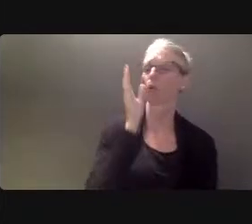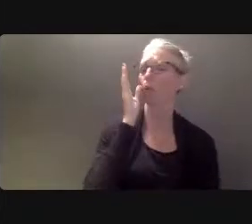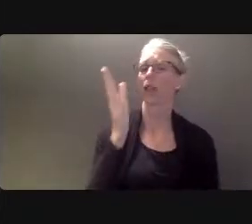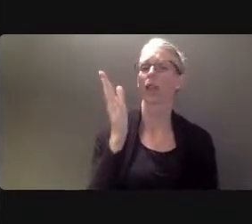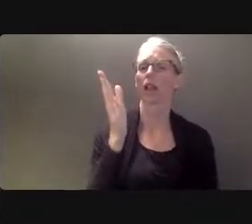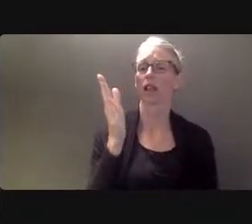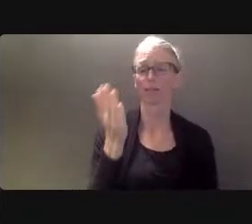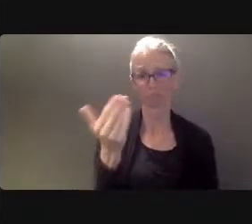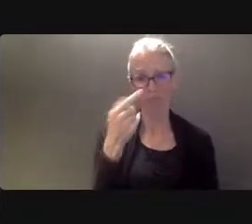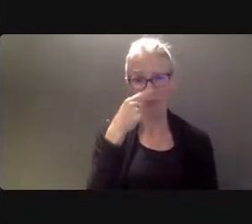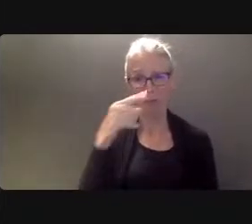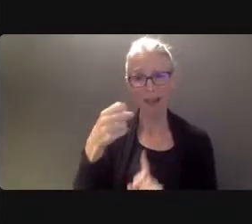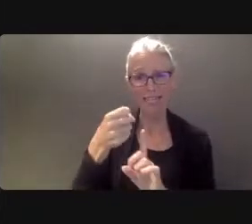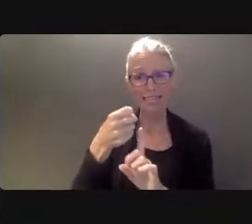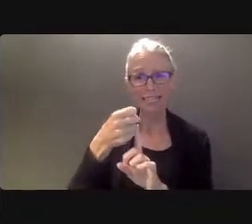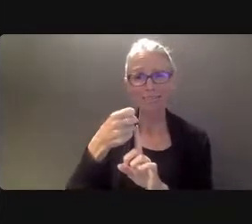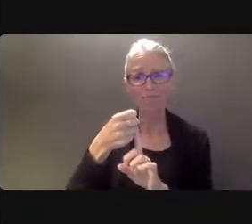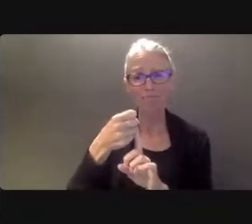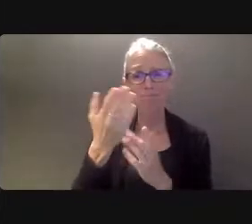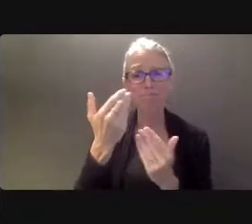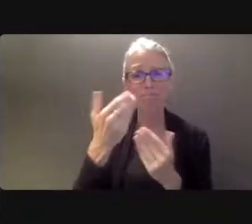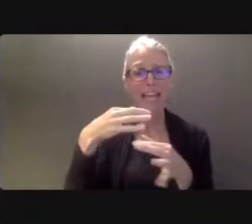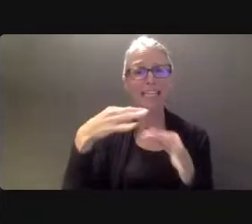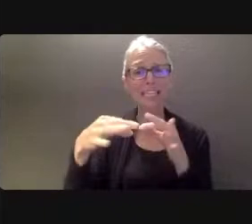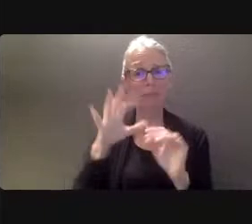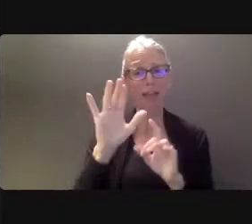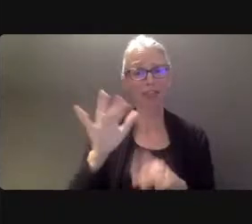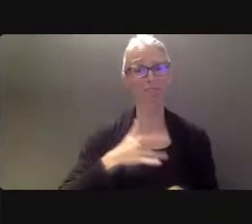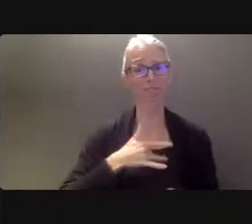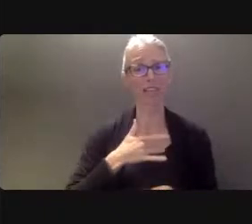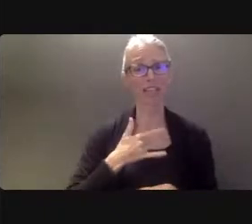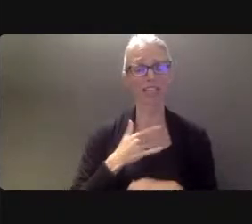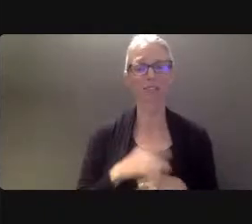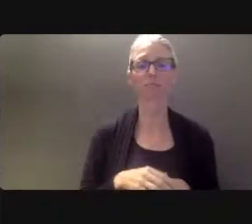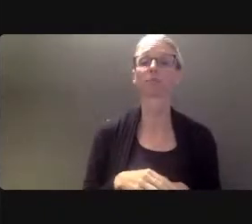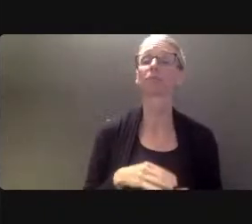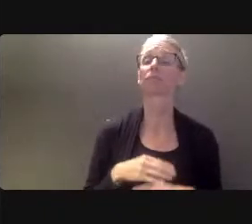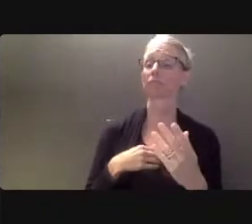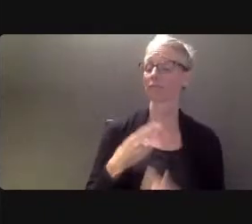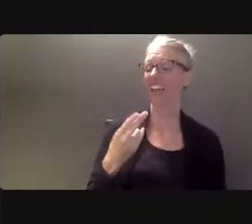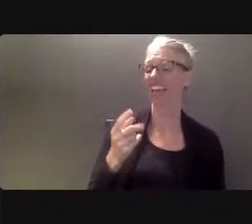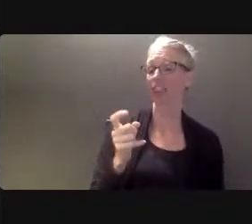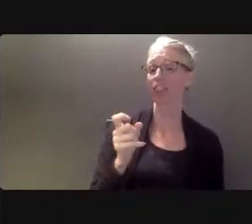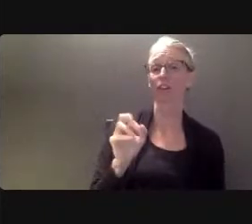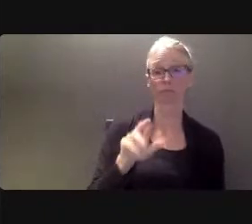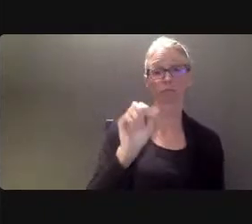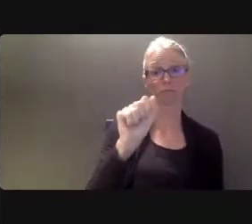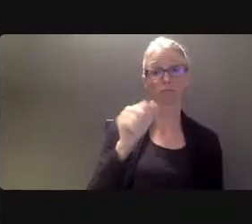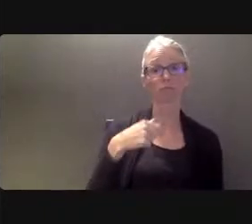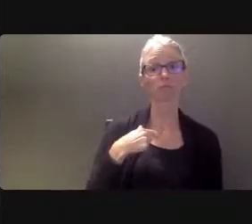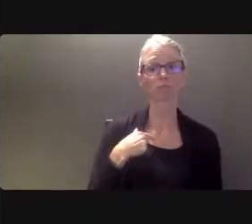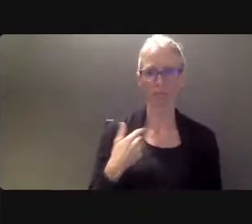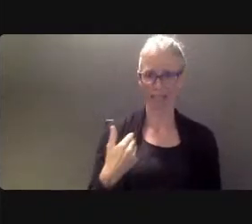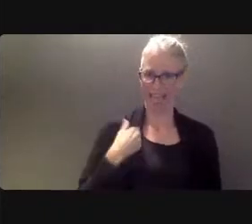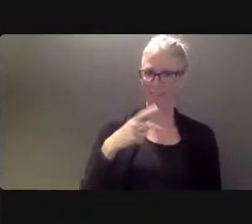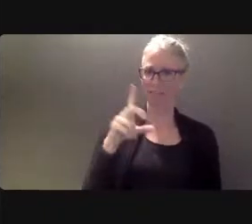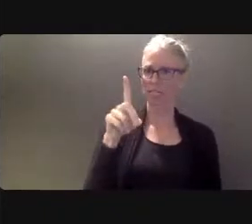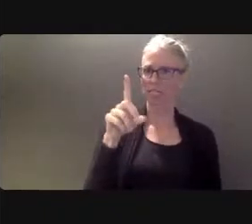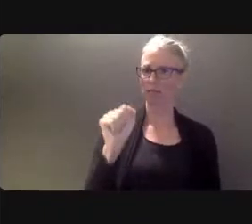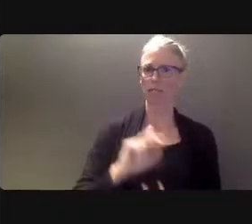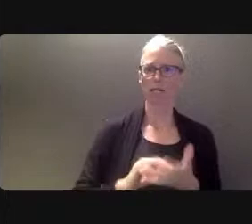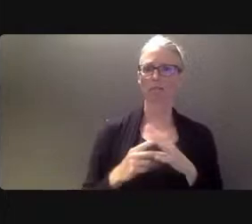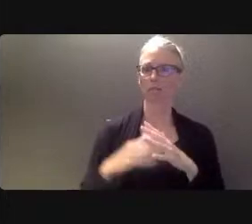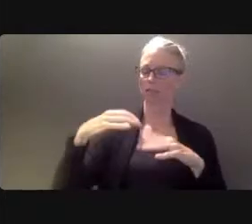I think there is a lot of anxiety that comes along with disability because there's a lot of the fear of